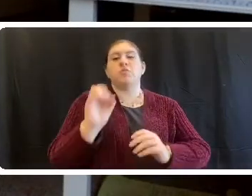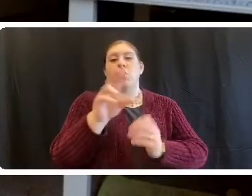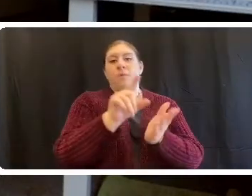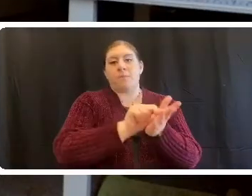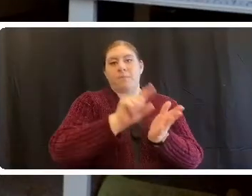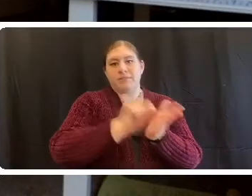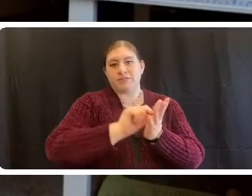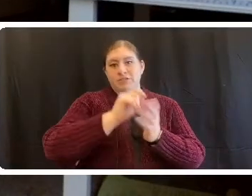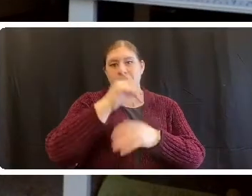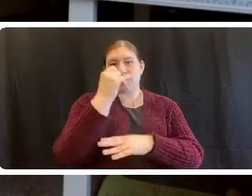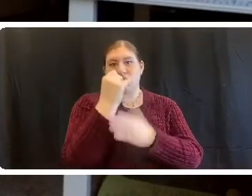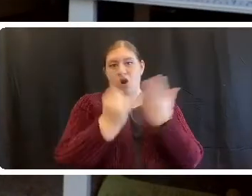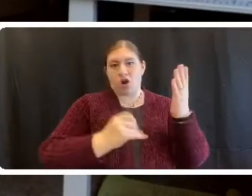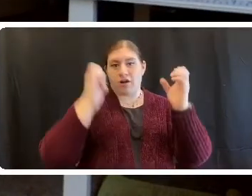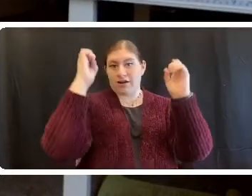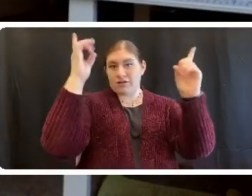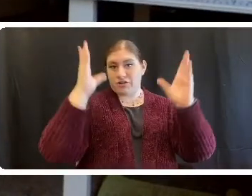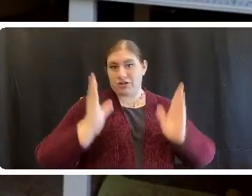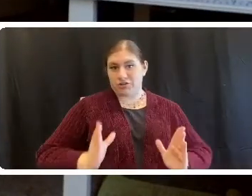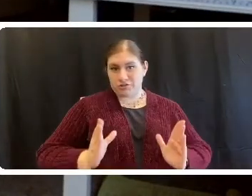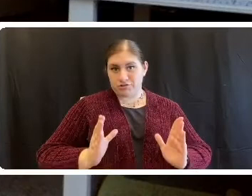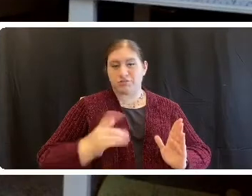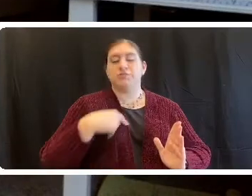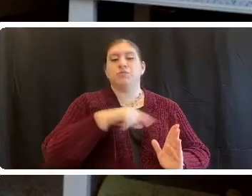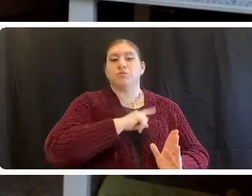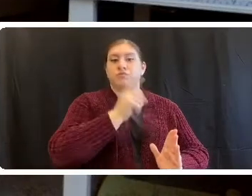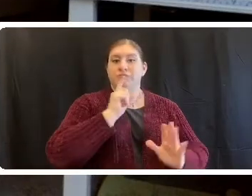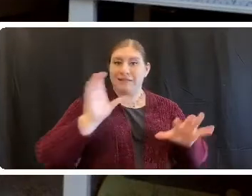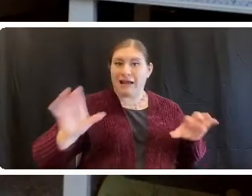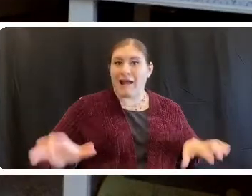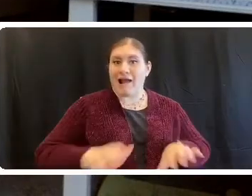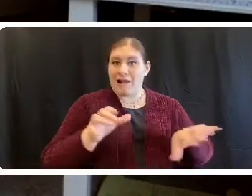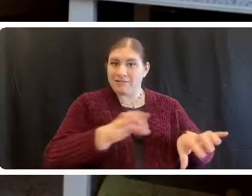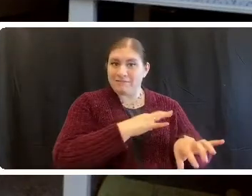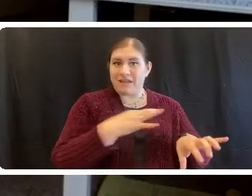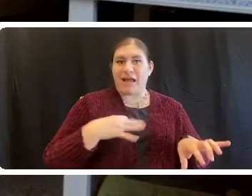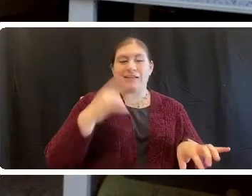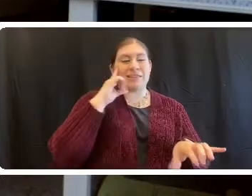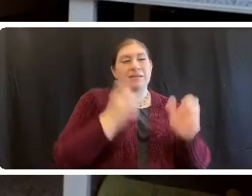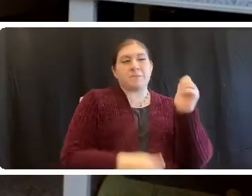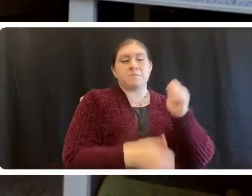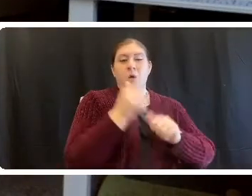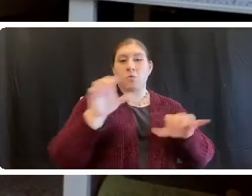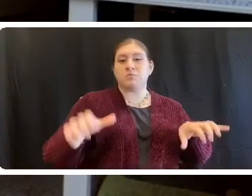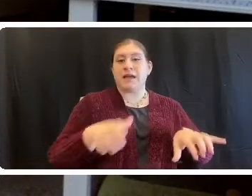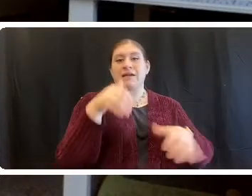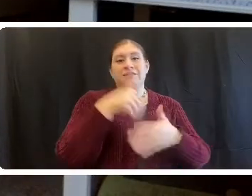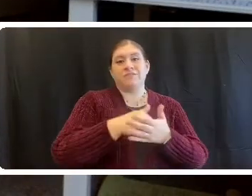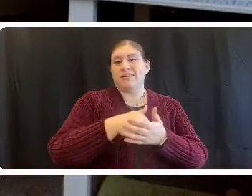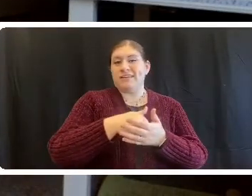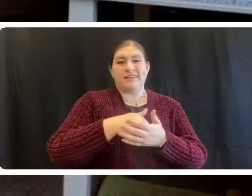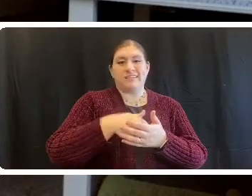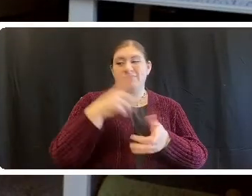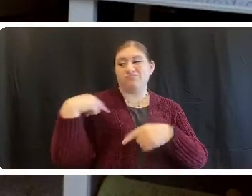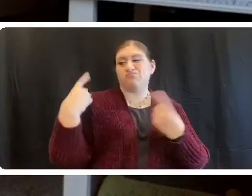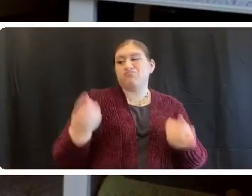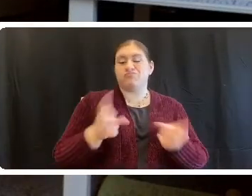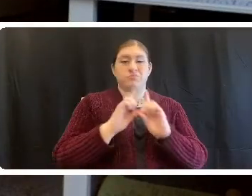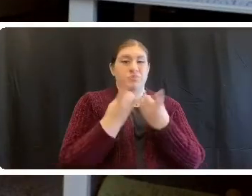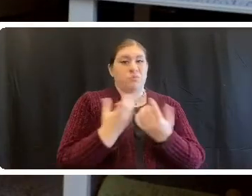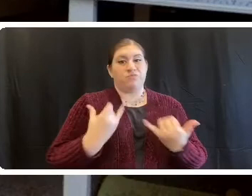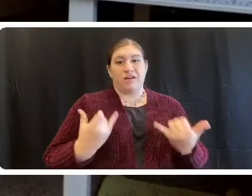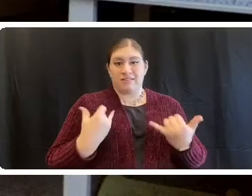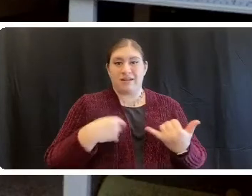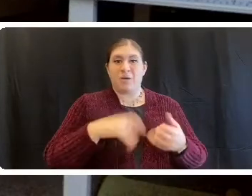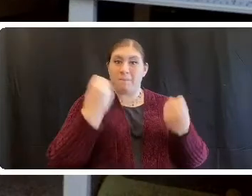art educators. So we have very active faculty, probably the most active in the history of the department right now.